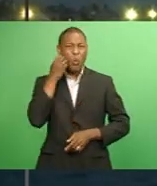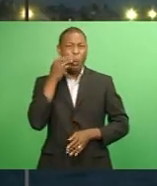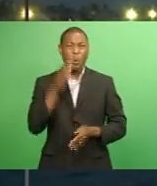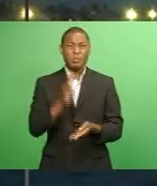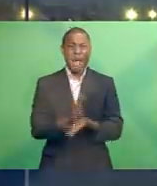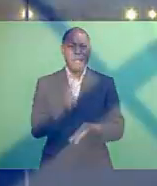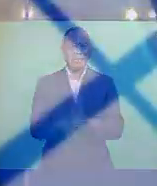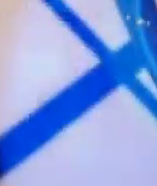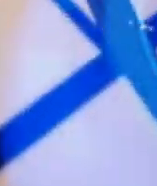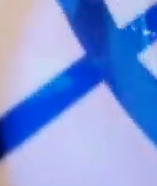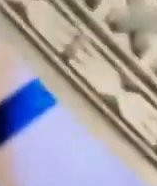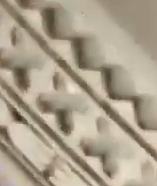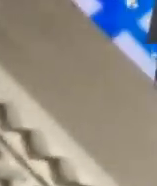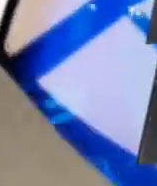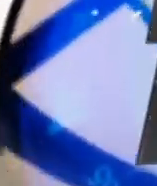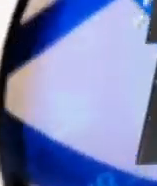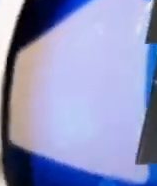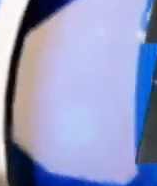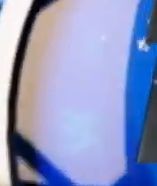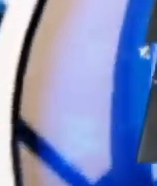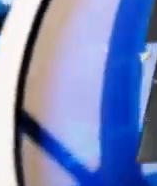Easter?